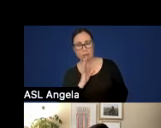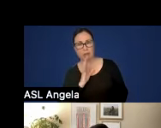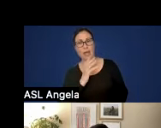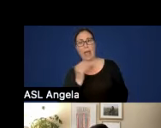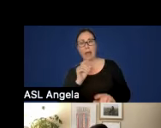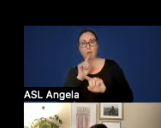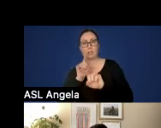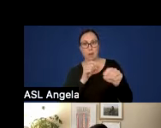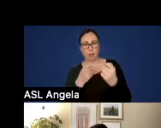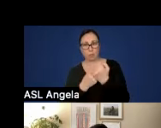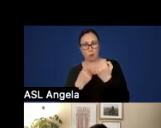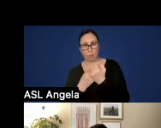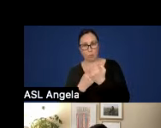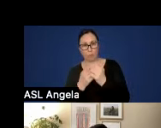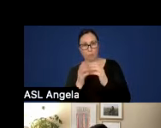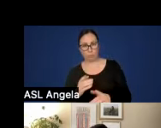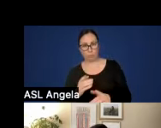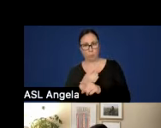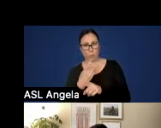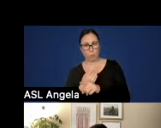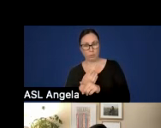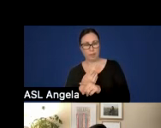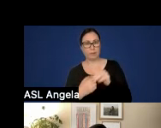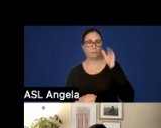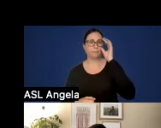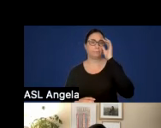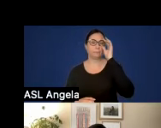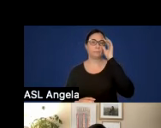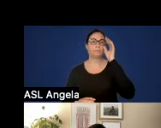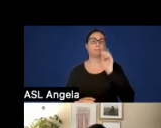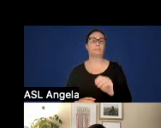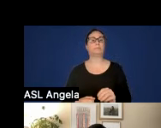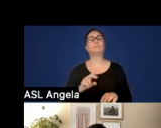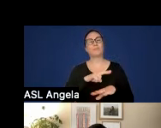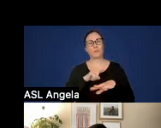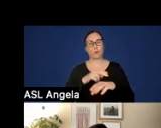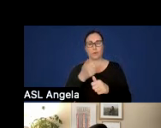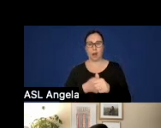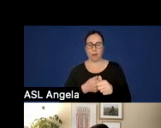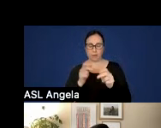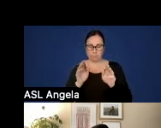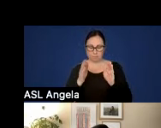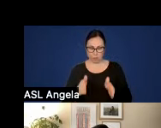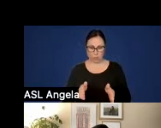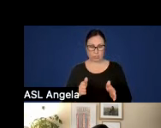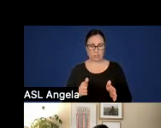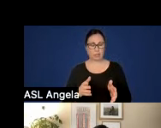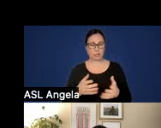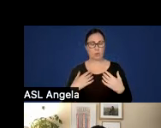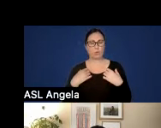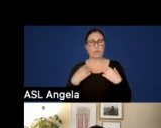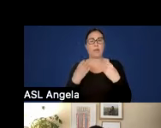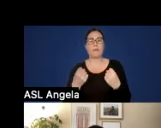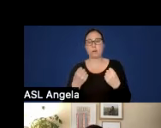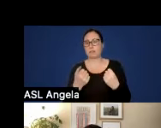advocates. Of course, for every person who recovers from the experience of sexual violence, there are hundreds more